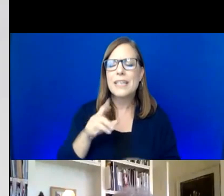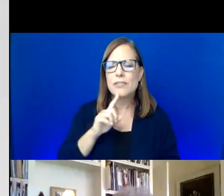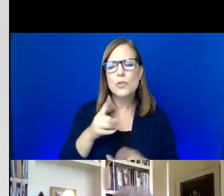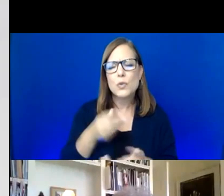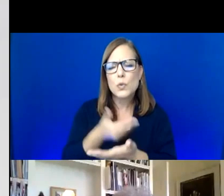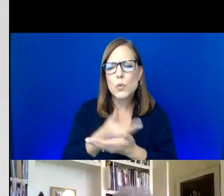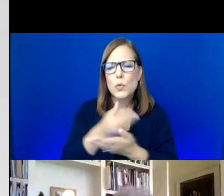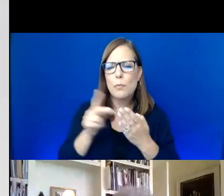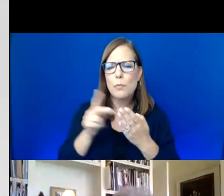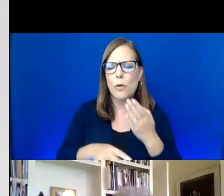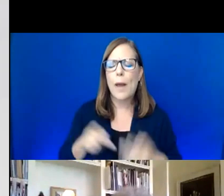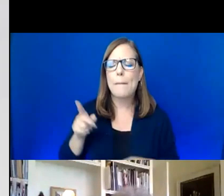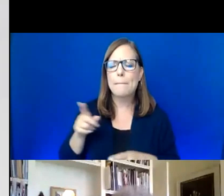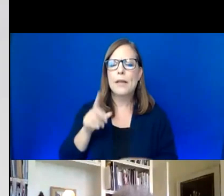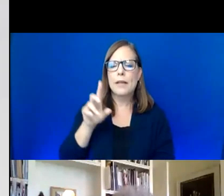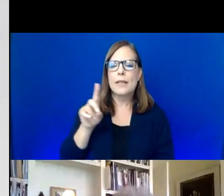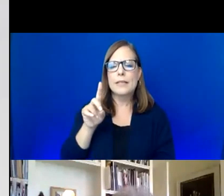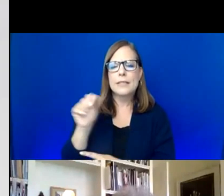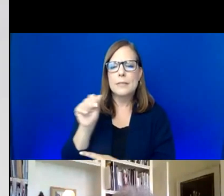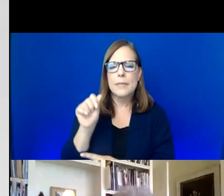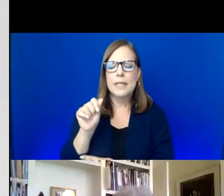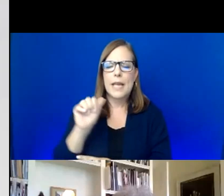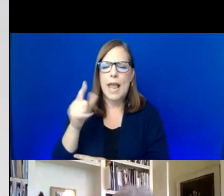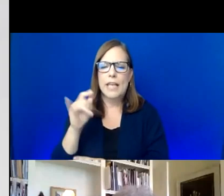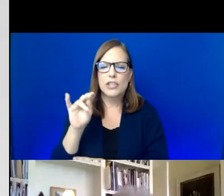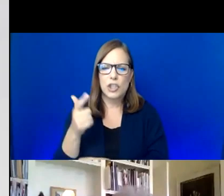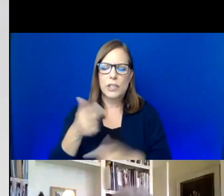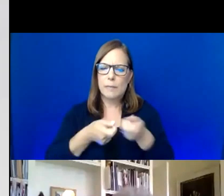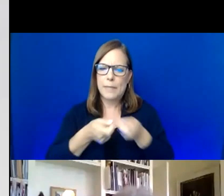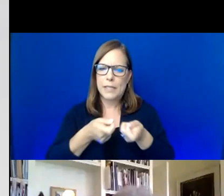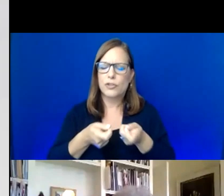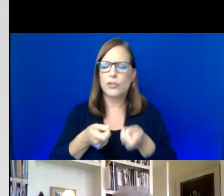by the Department of Disability and Aging, primarily through contracts with